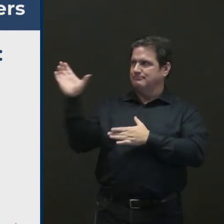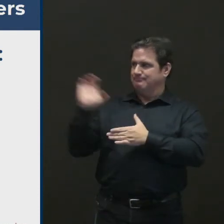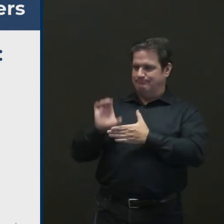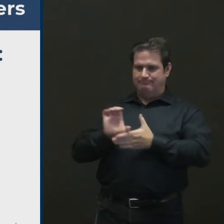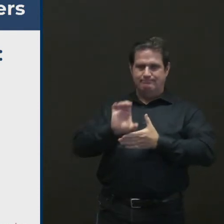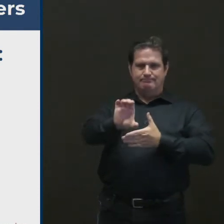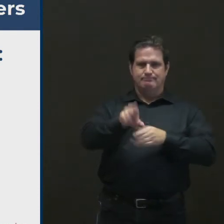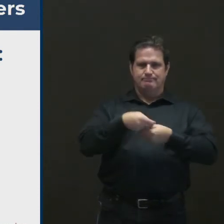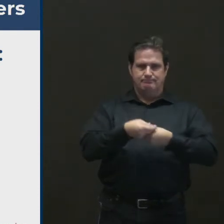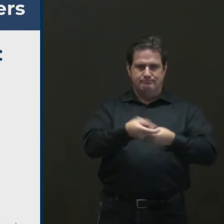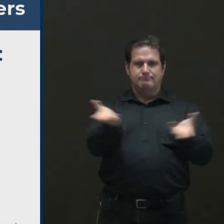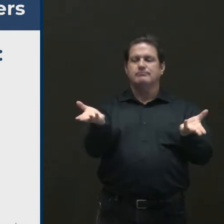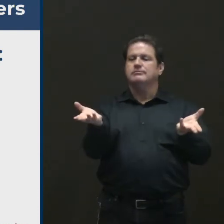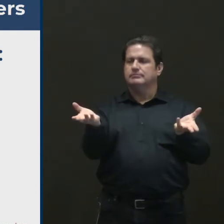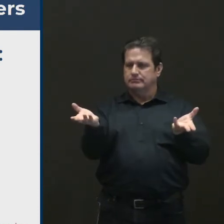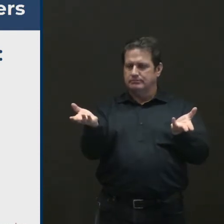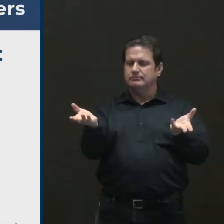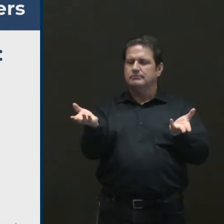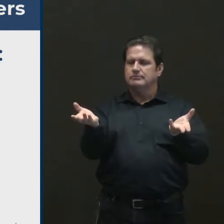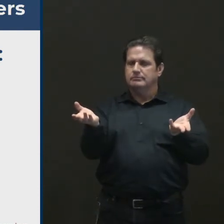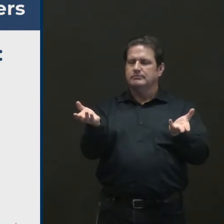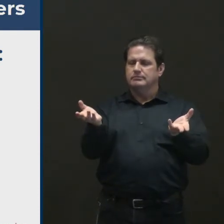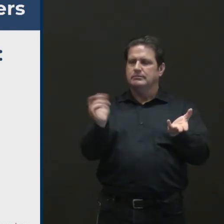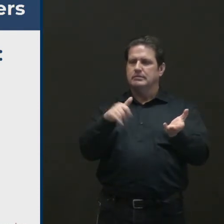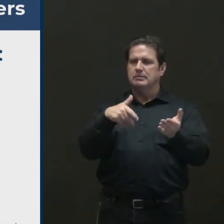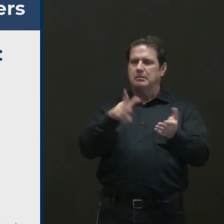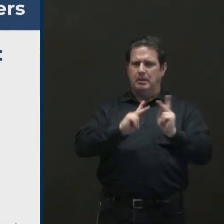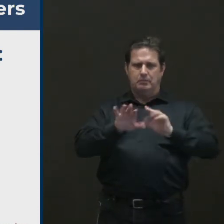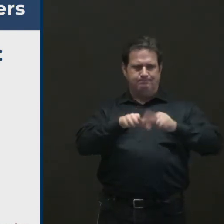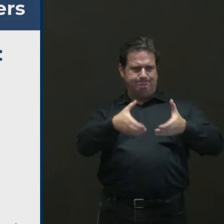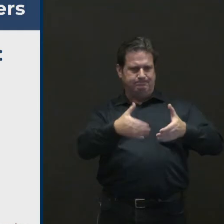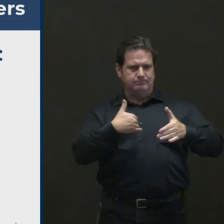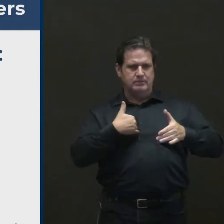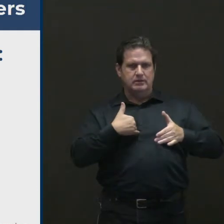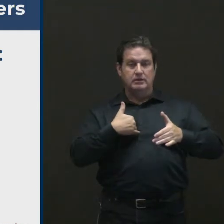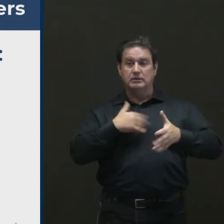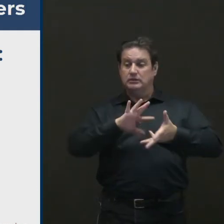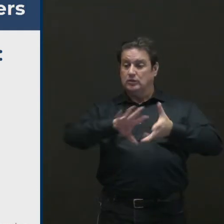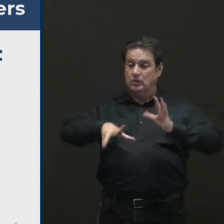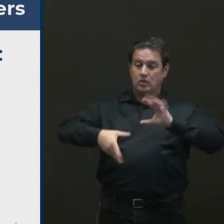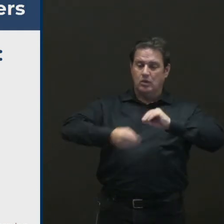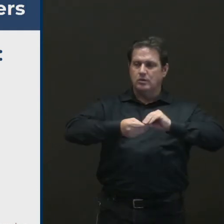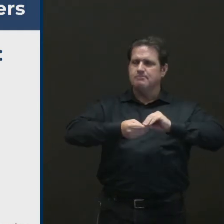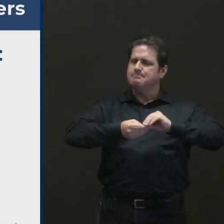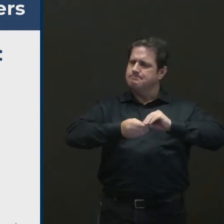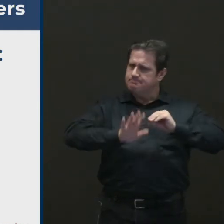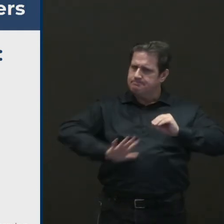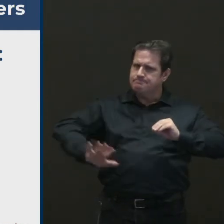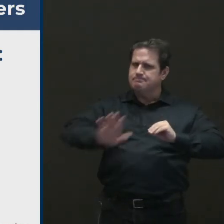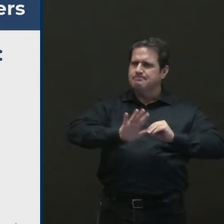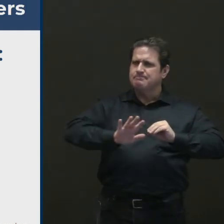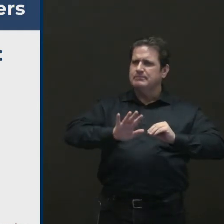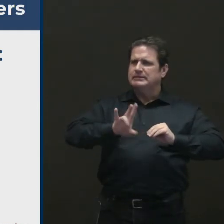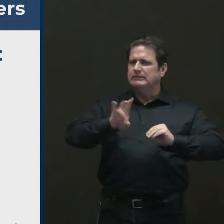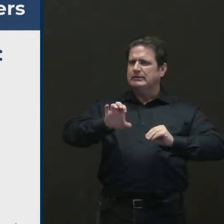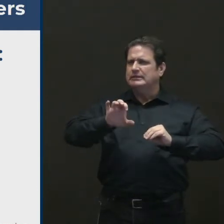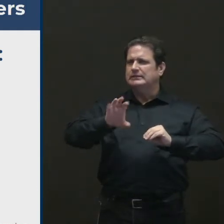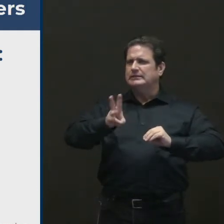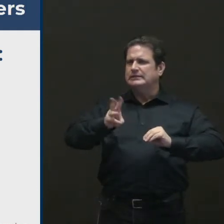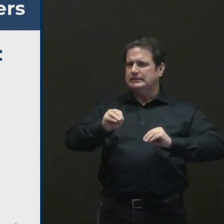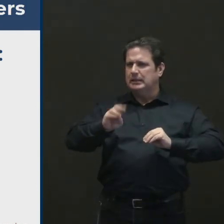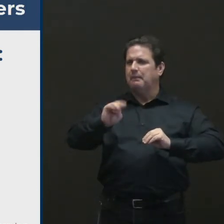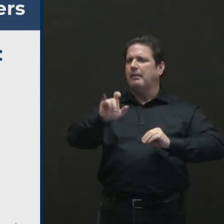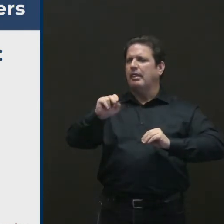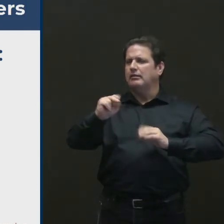unemployment benefits to that population. In total, we're around $760 million